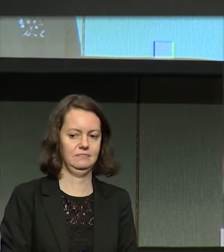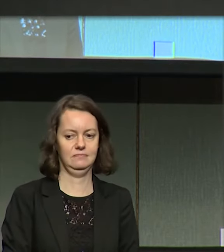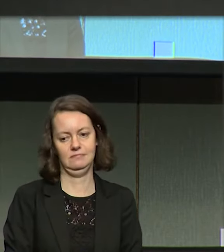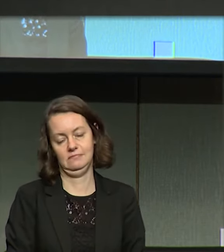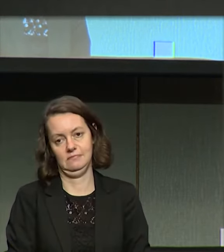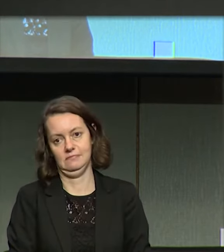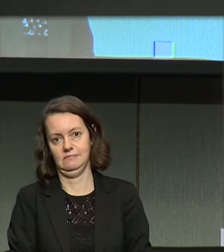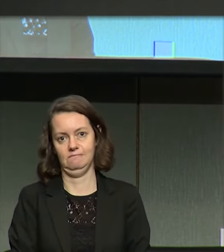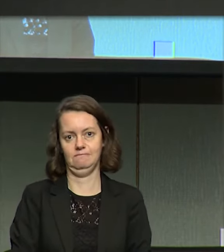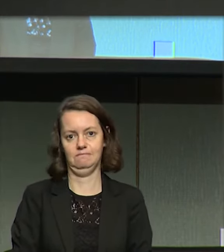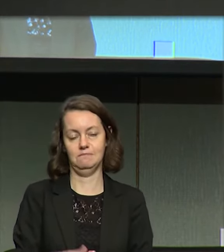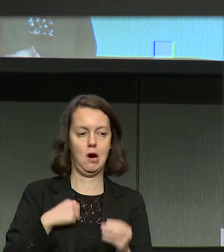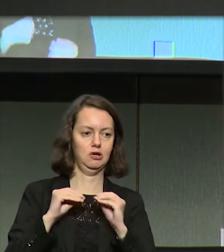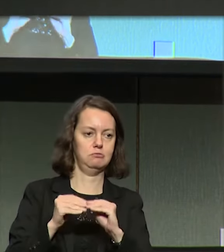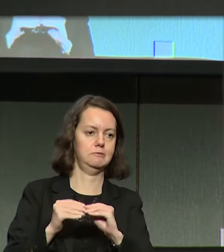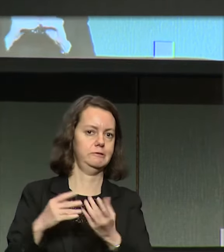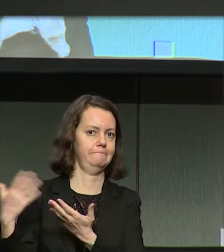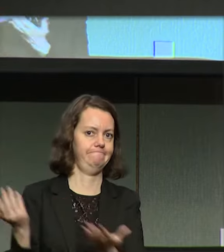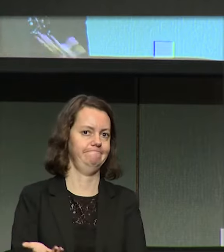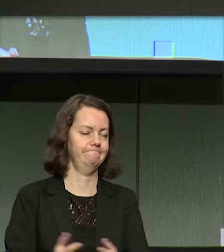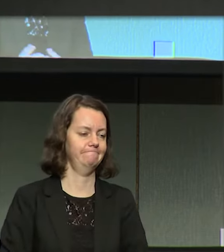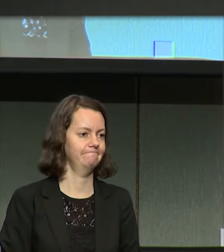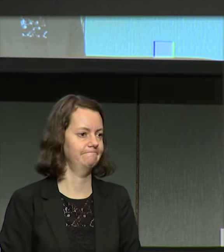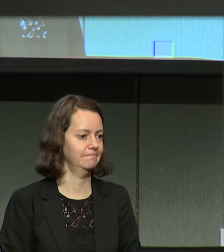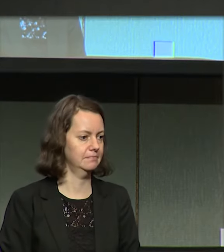So there's a compromise in there for you.